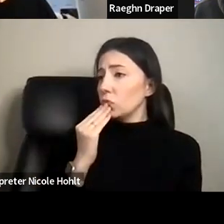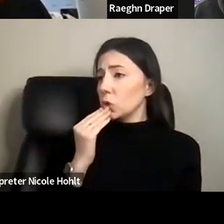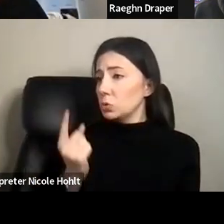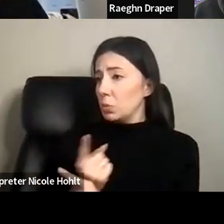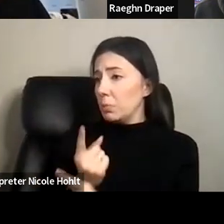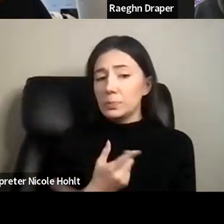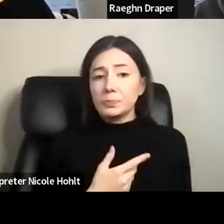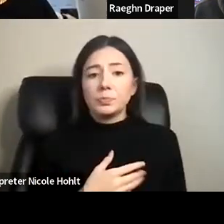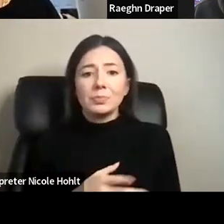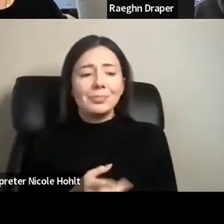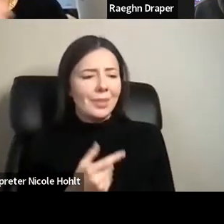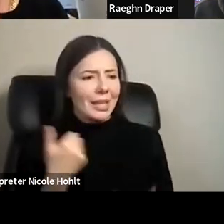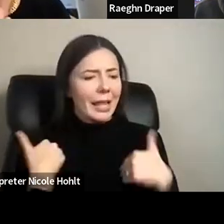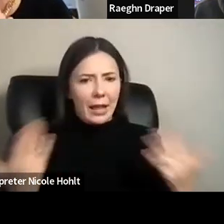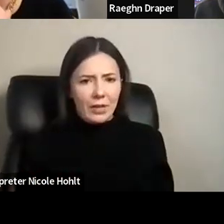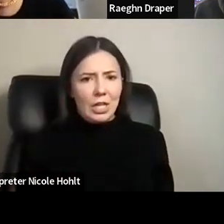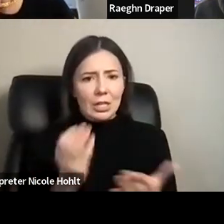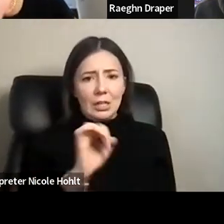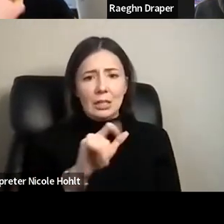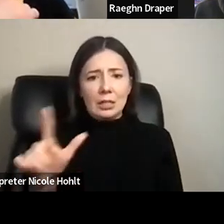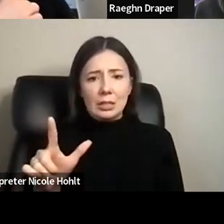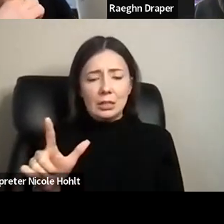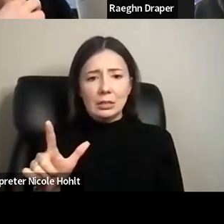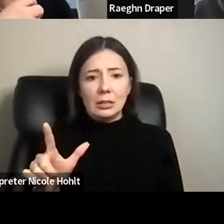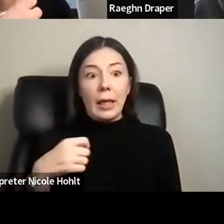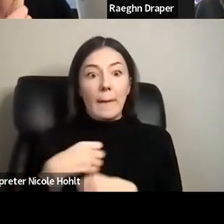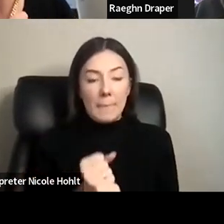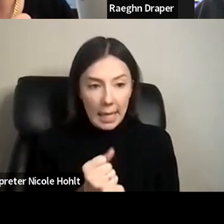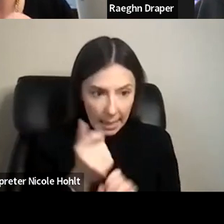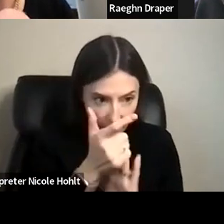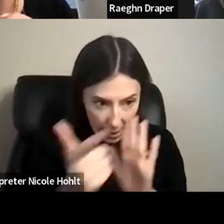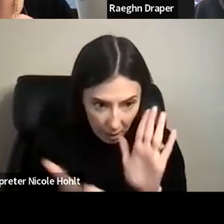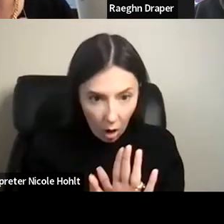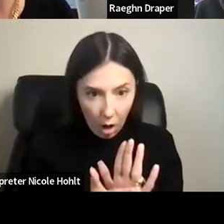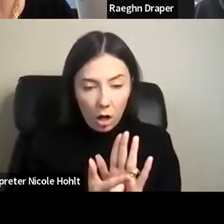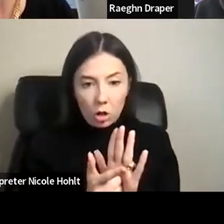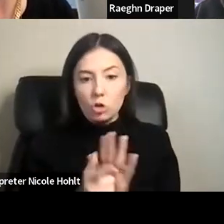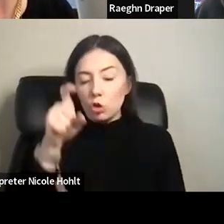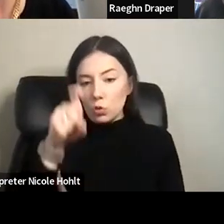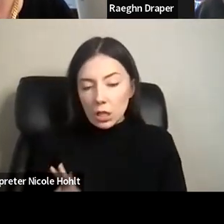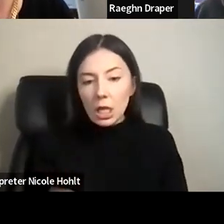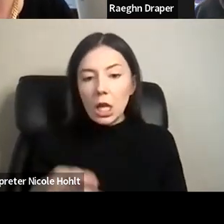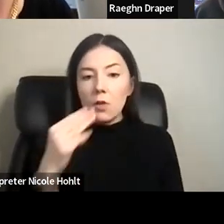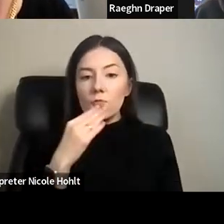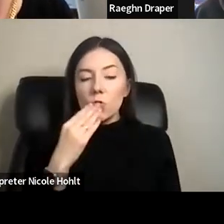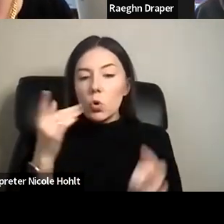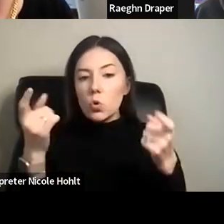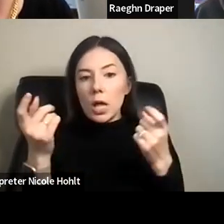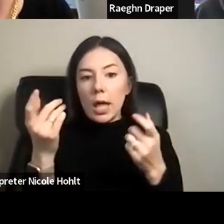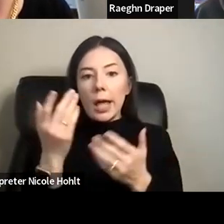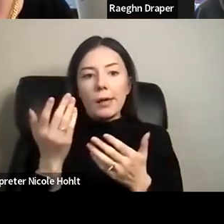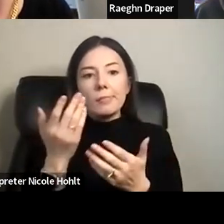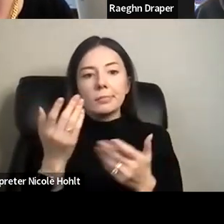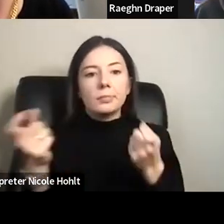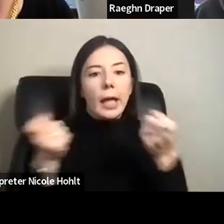have here in Illinois actually made it an ordinance, a law, like you need a food handlers, but they have